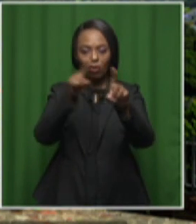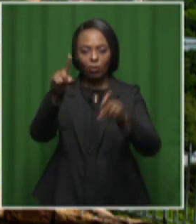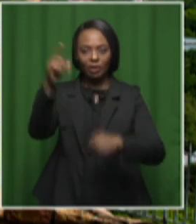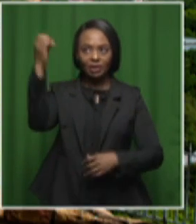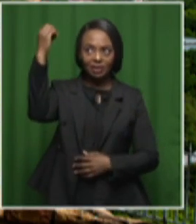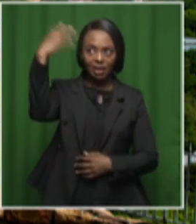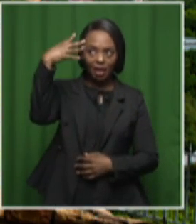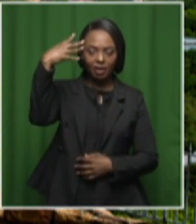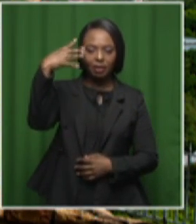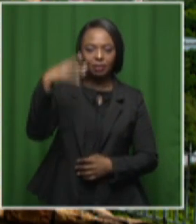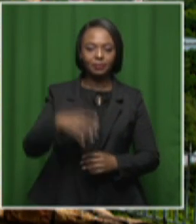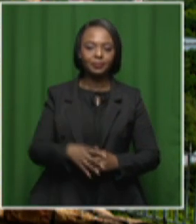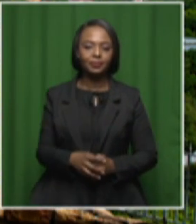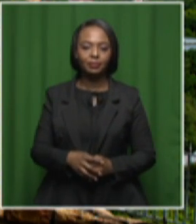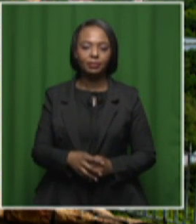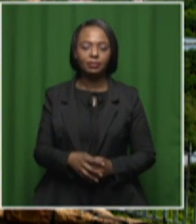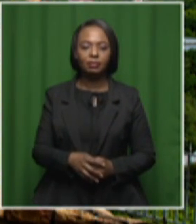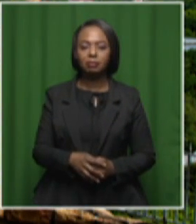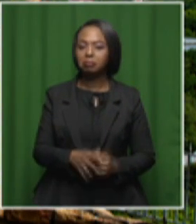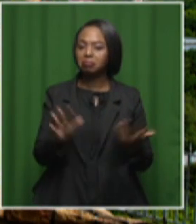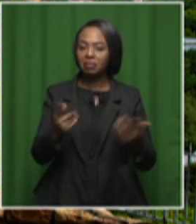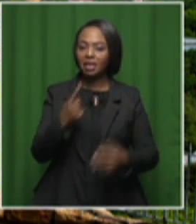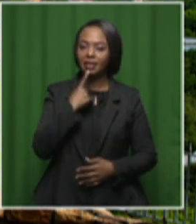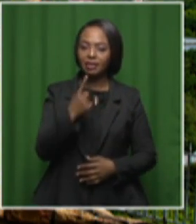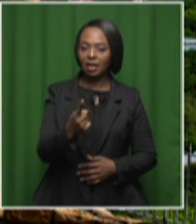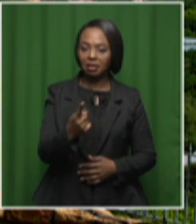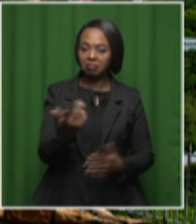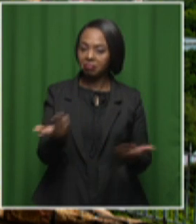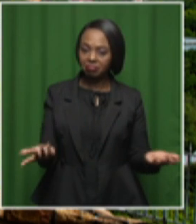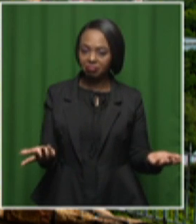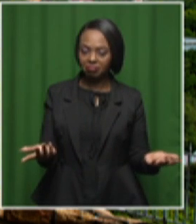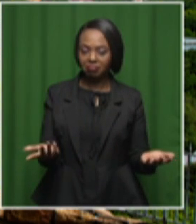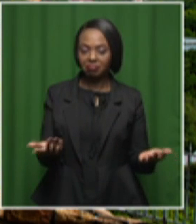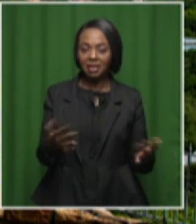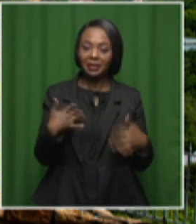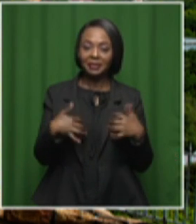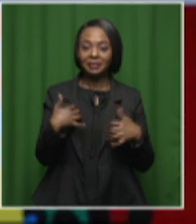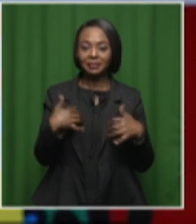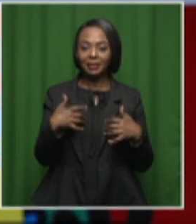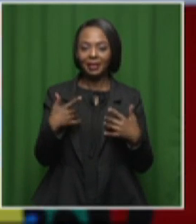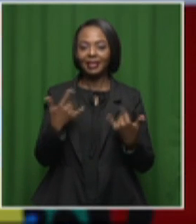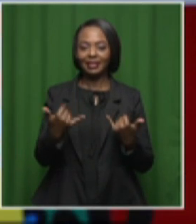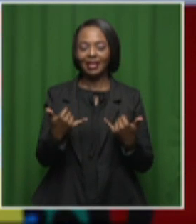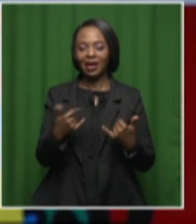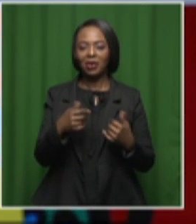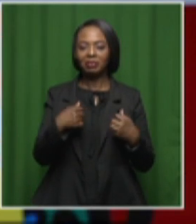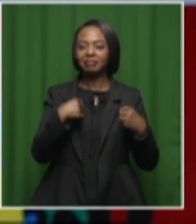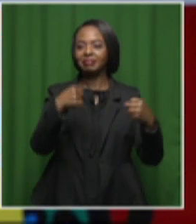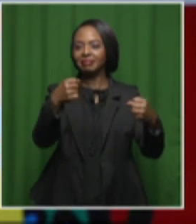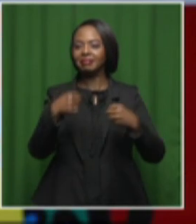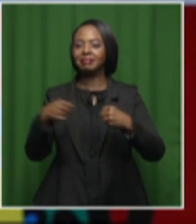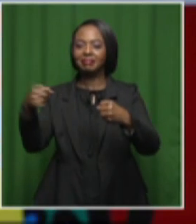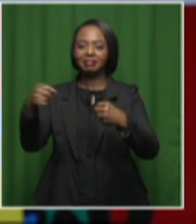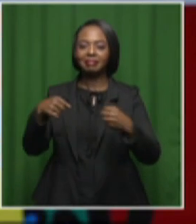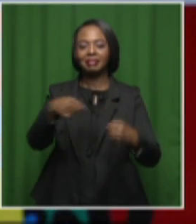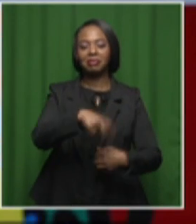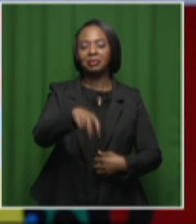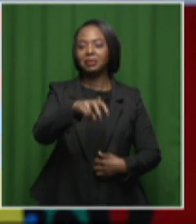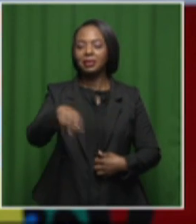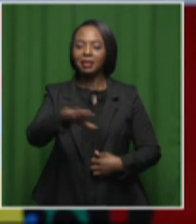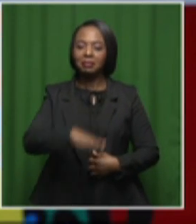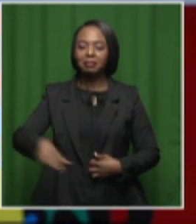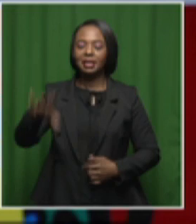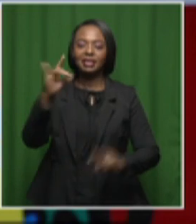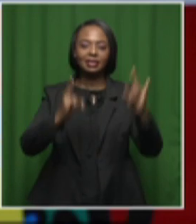summer. And I must say, it's been such an exhilarating ride through the city center because it's